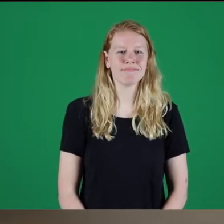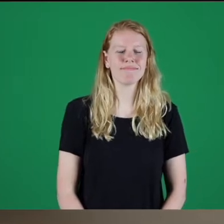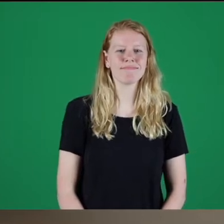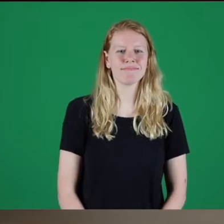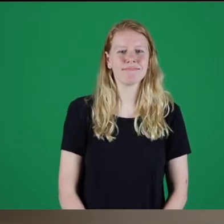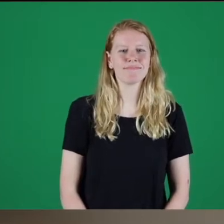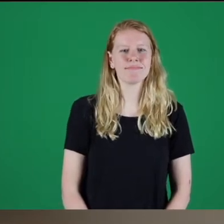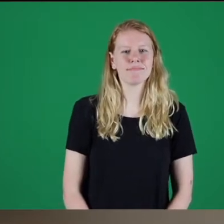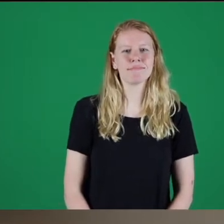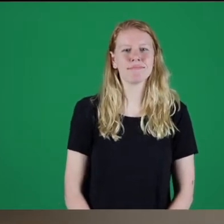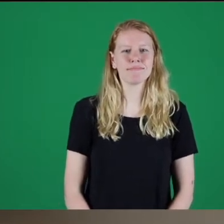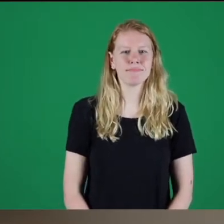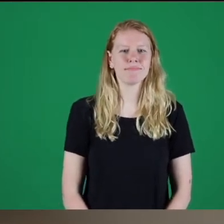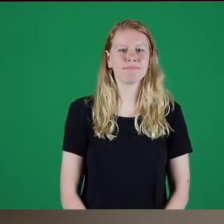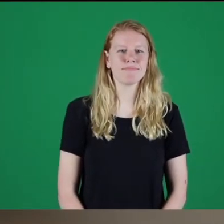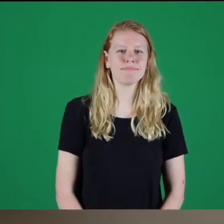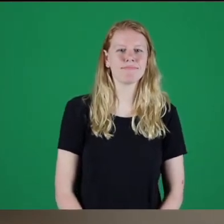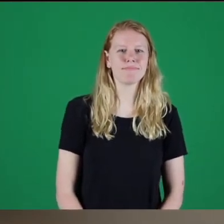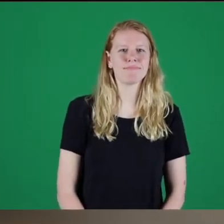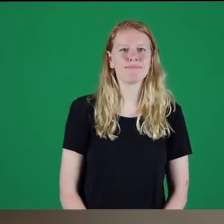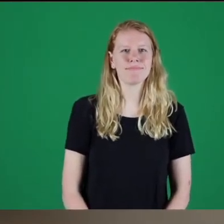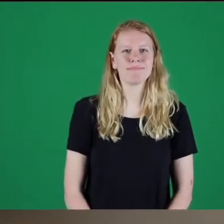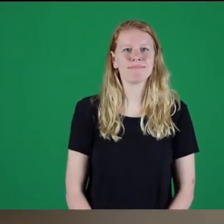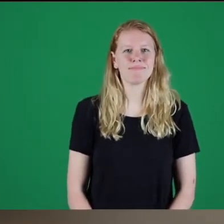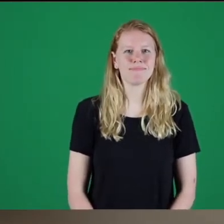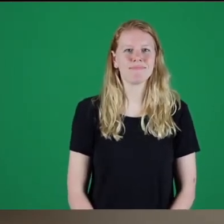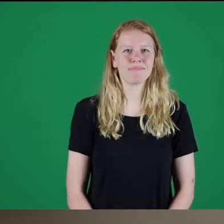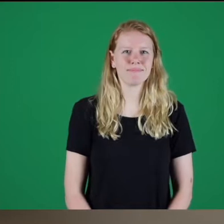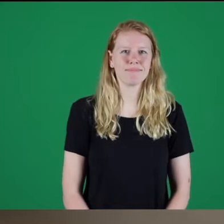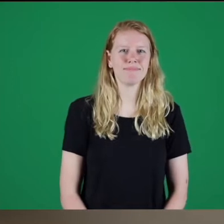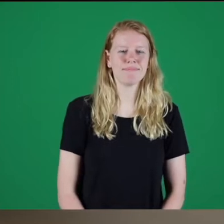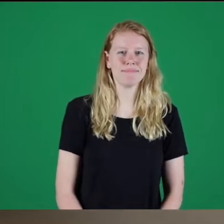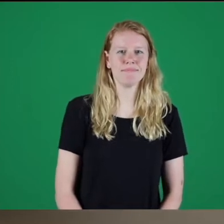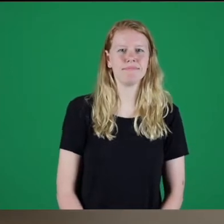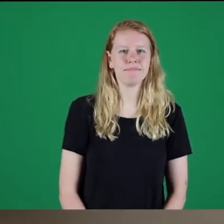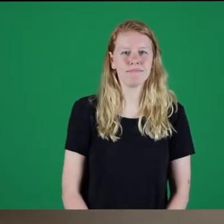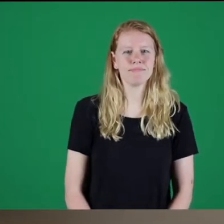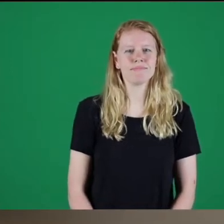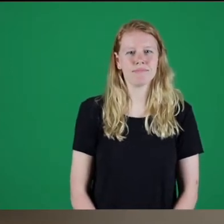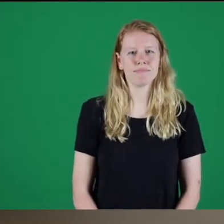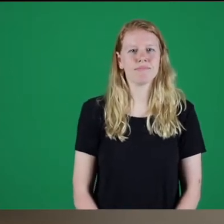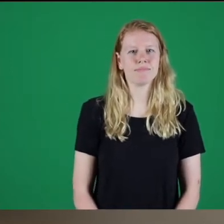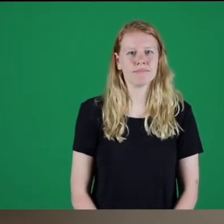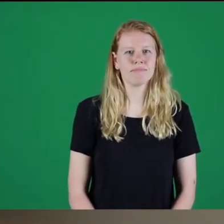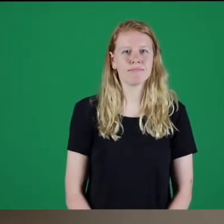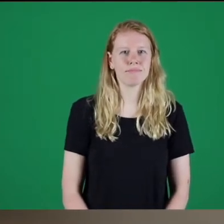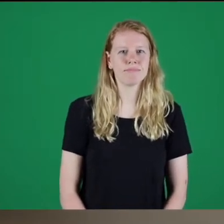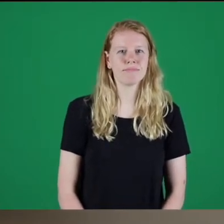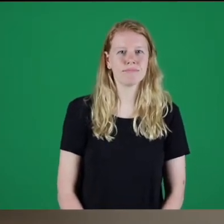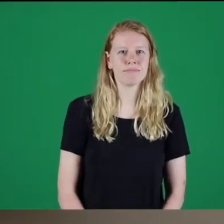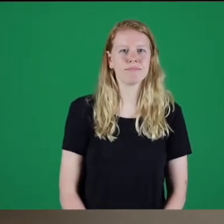jumba diarira. Naro niara mugomina jelia diara bungala.